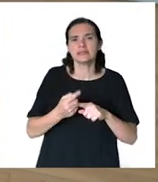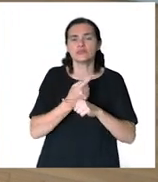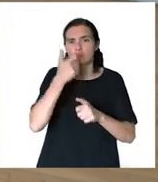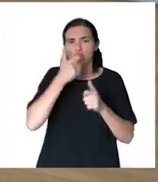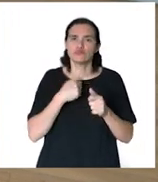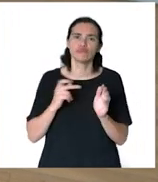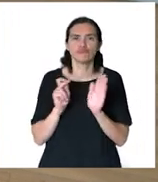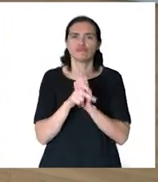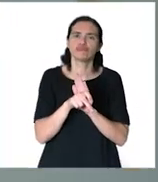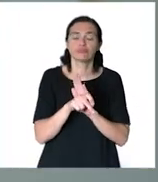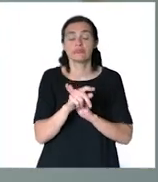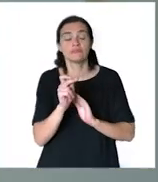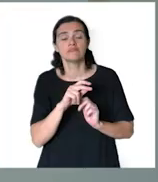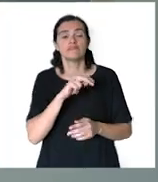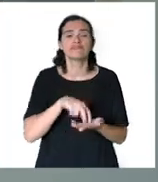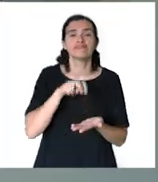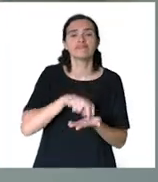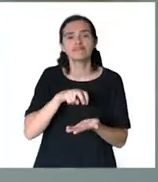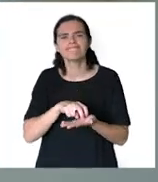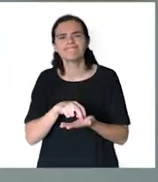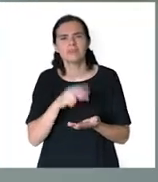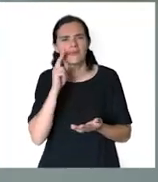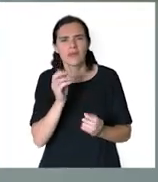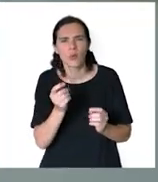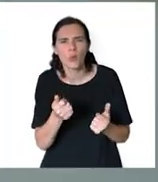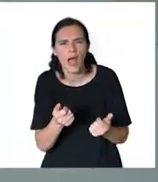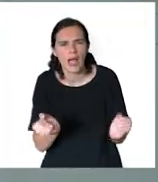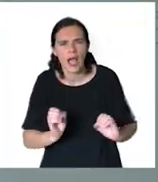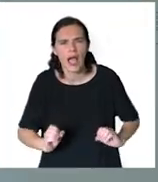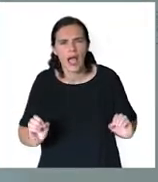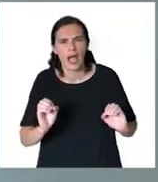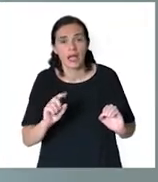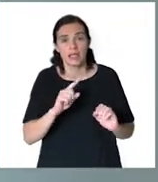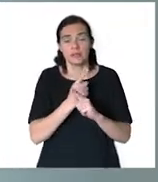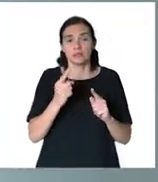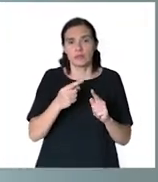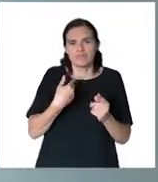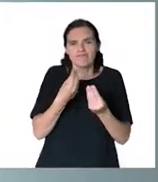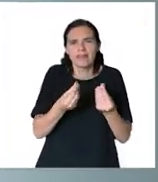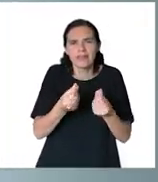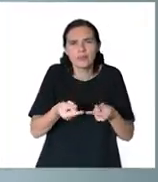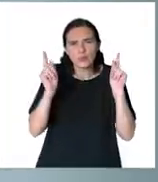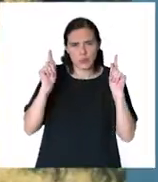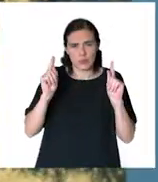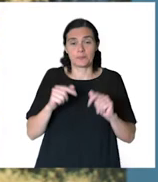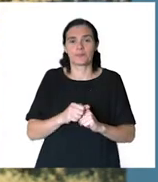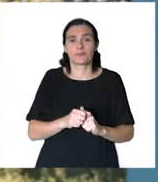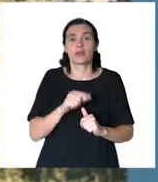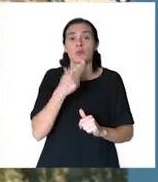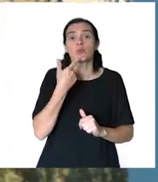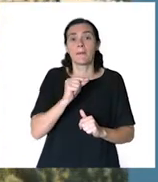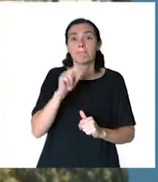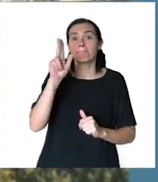visitors come and it's almost invisible because it's almost absolutely immaterial. It's called